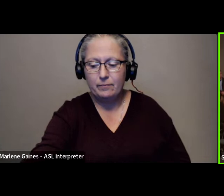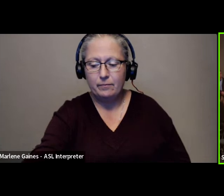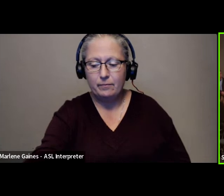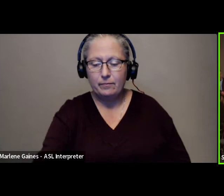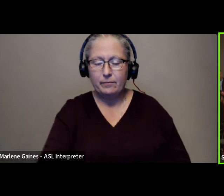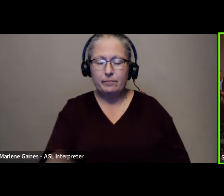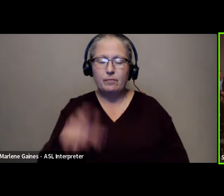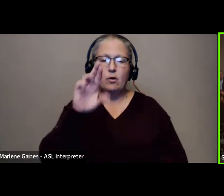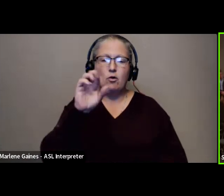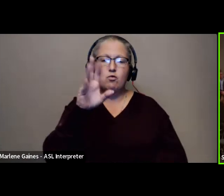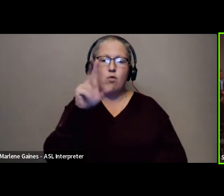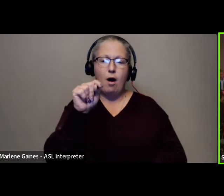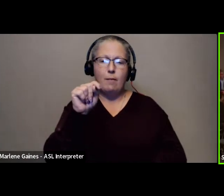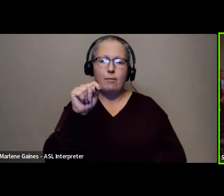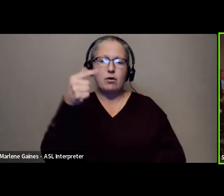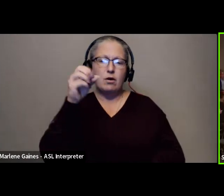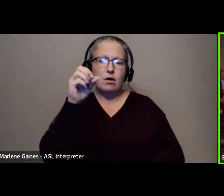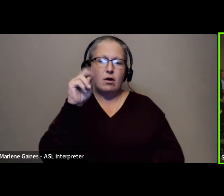Robert Gonzalez,